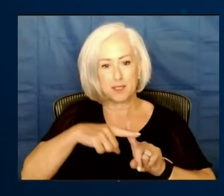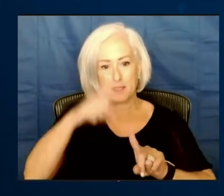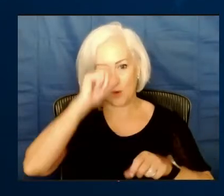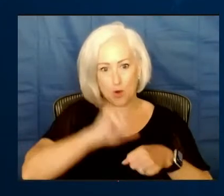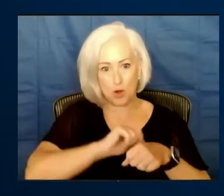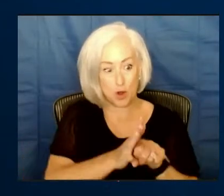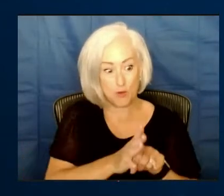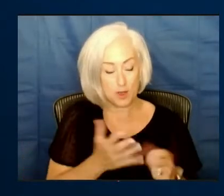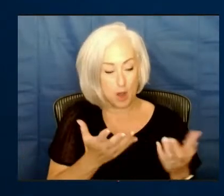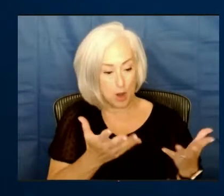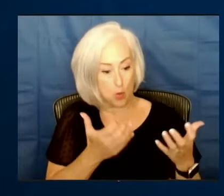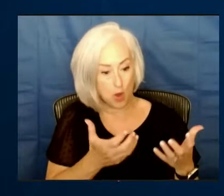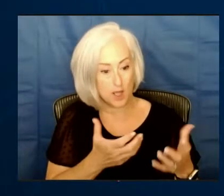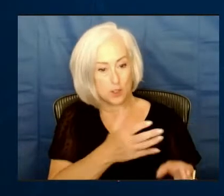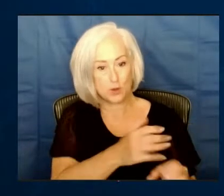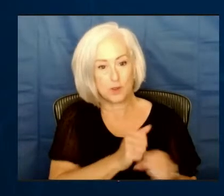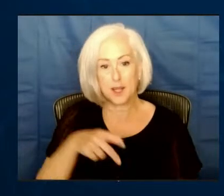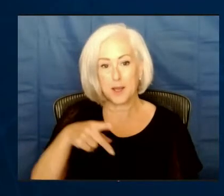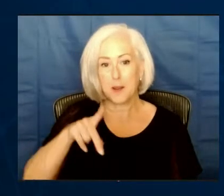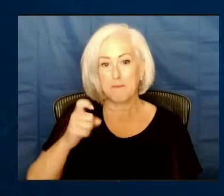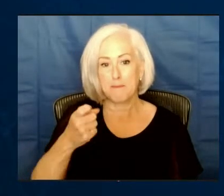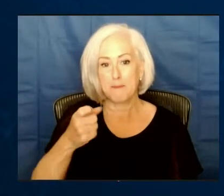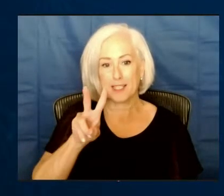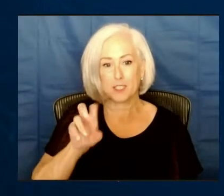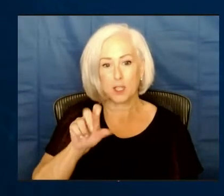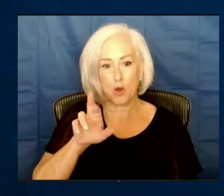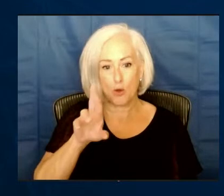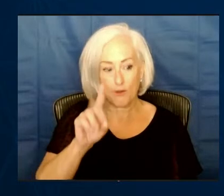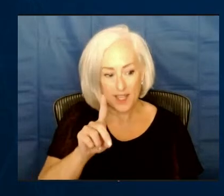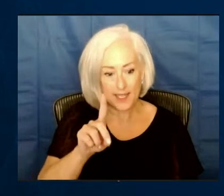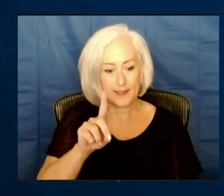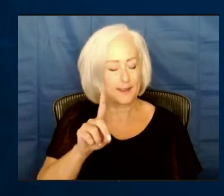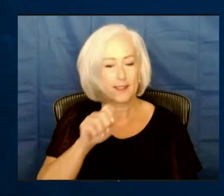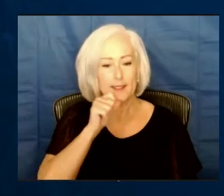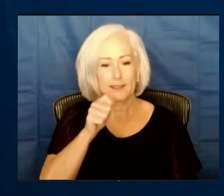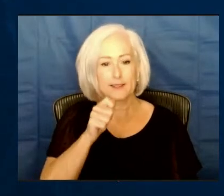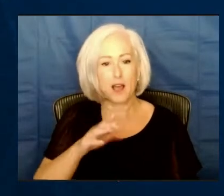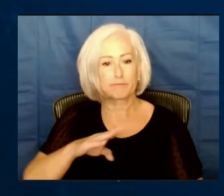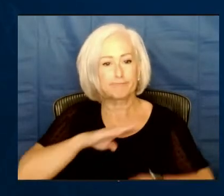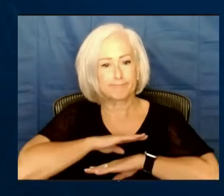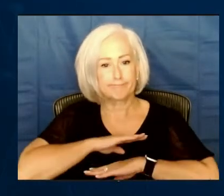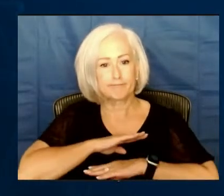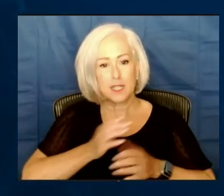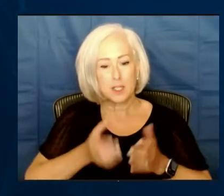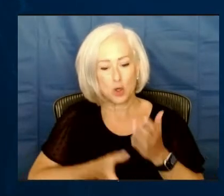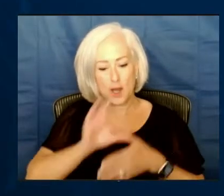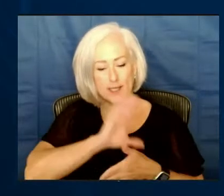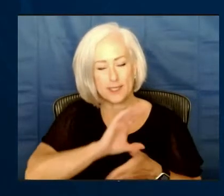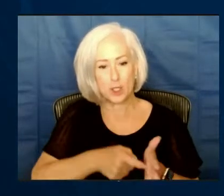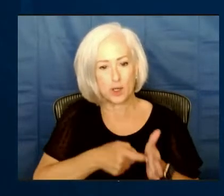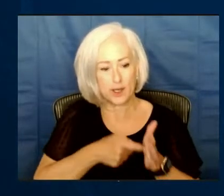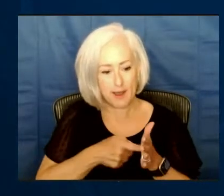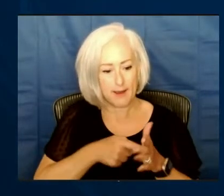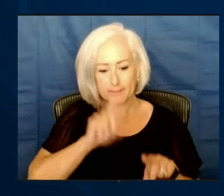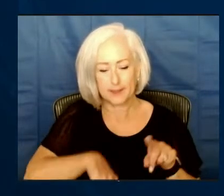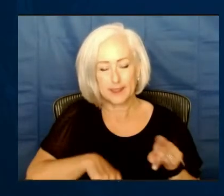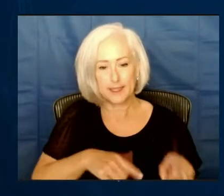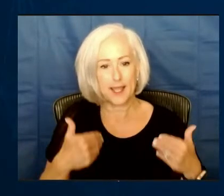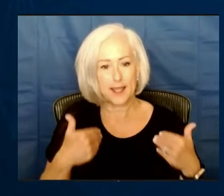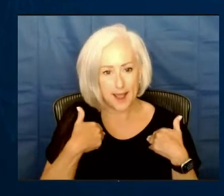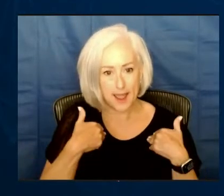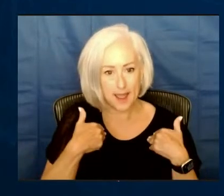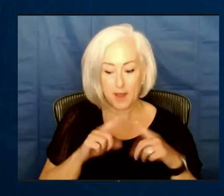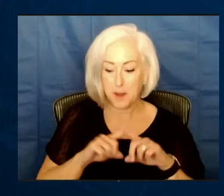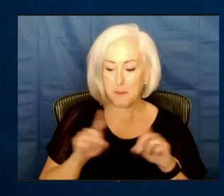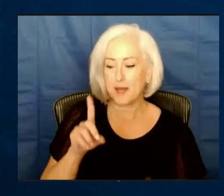don't meet the criteria, so then they can't get it. They're saying that people here even Dr. Hawkinson suggests going to get it,